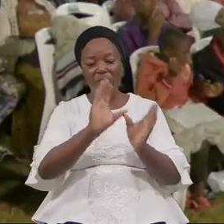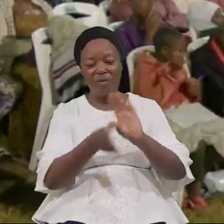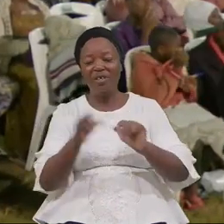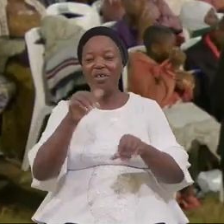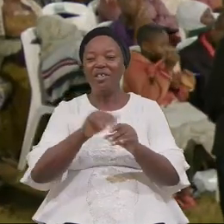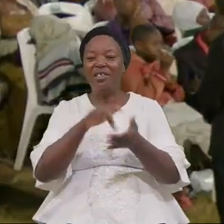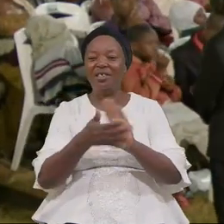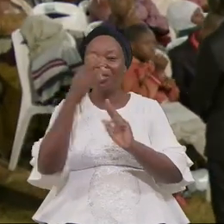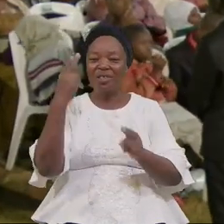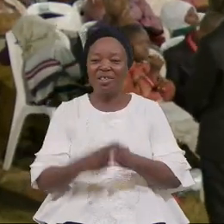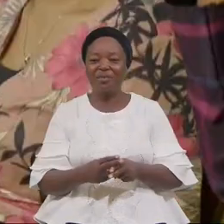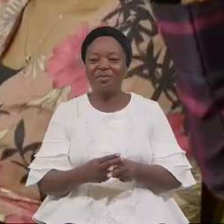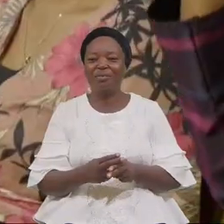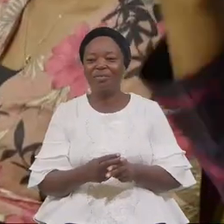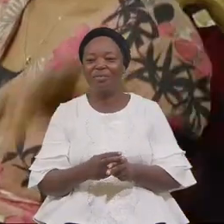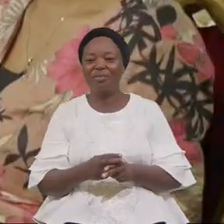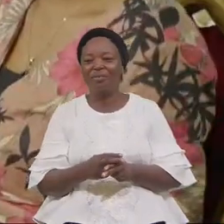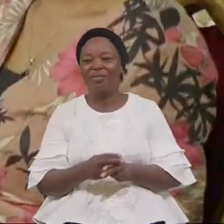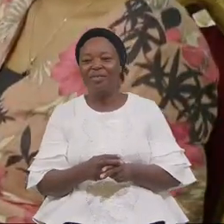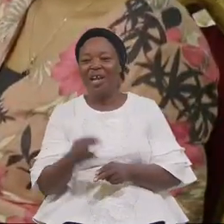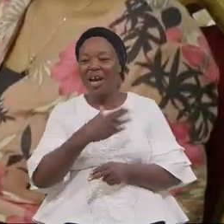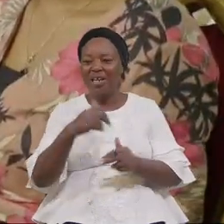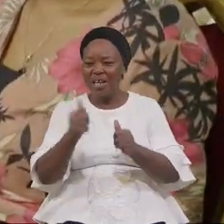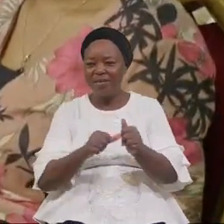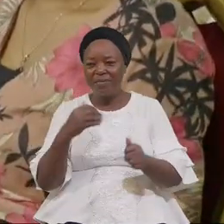good amen. And